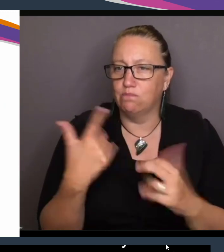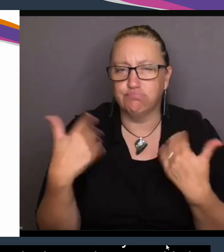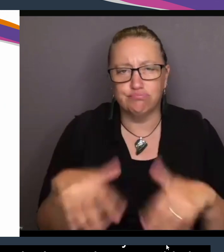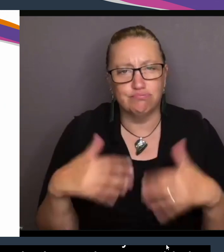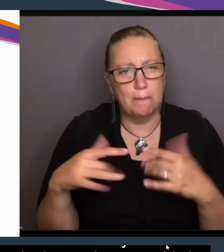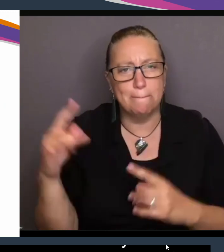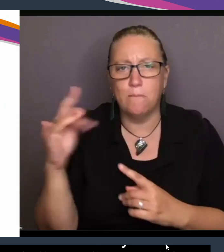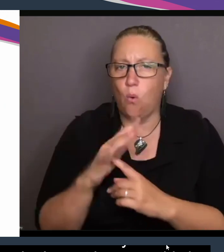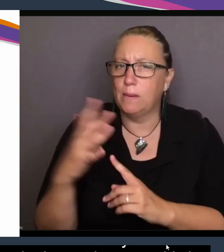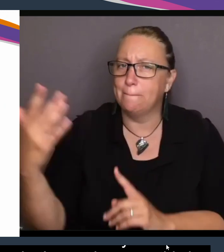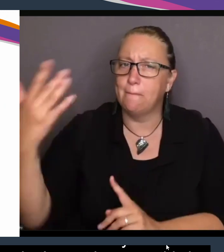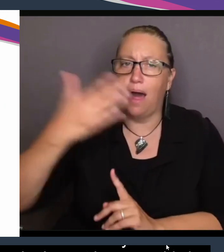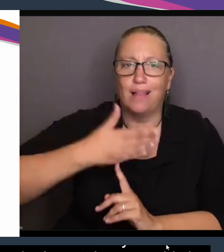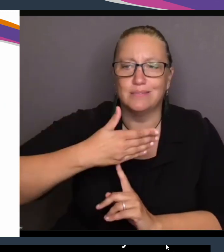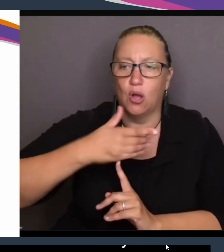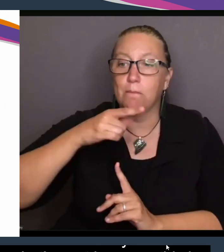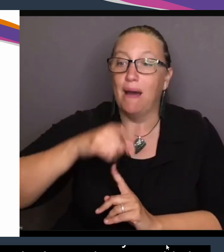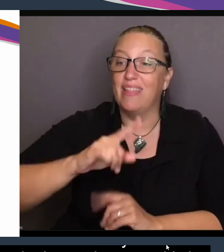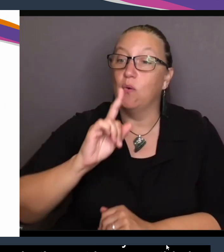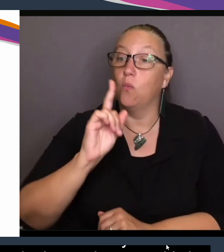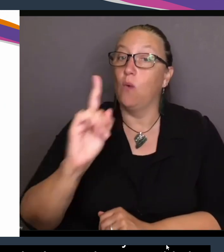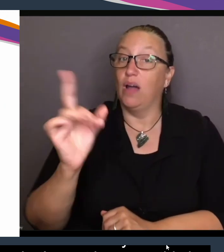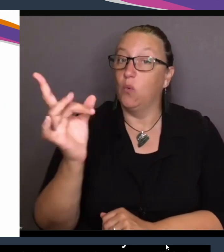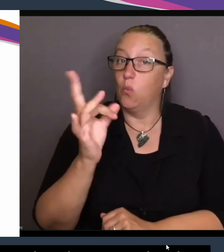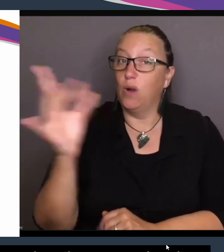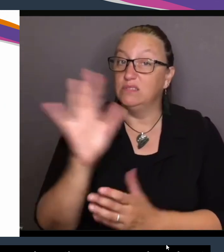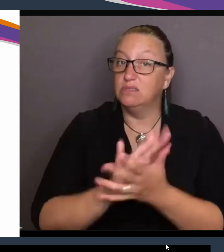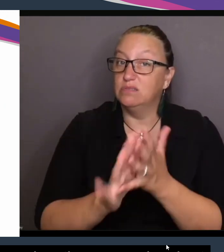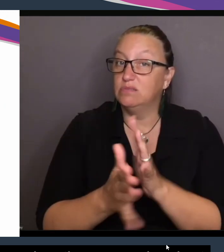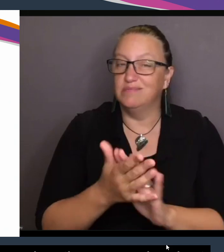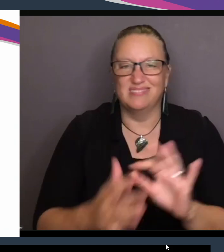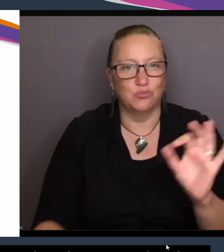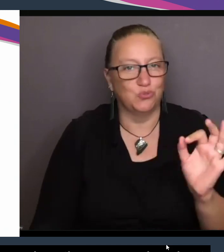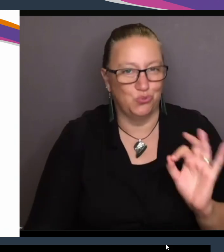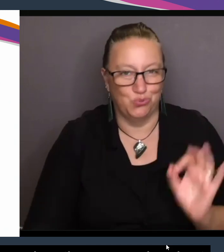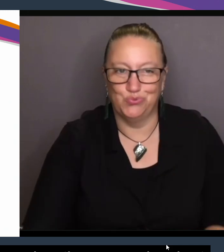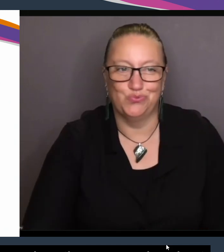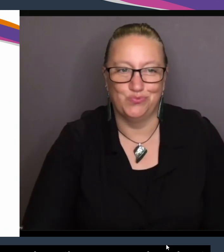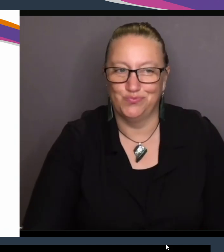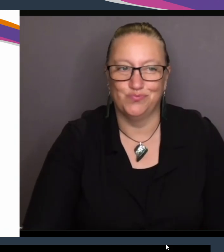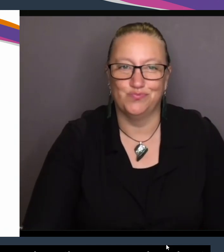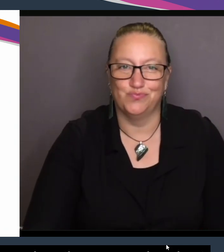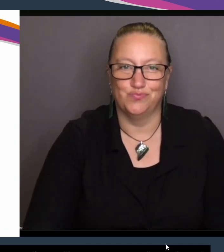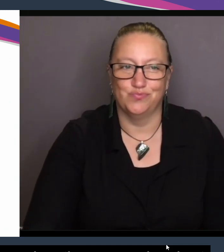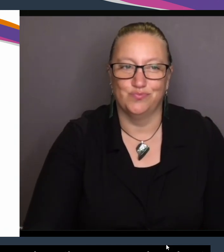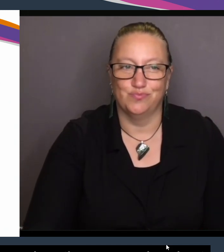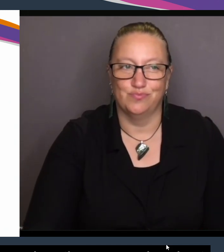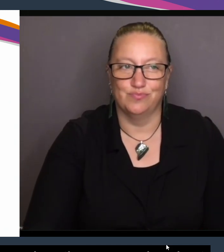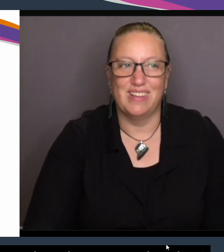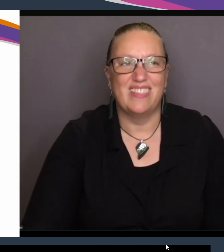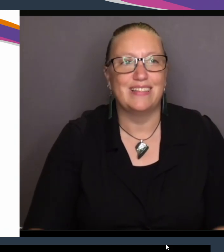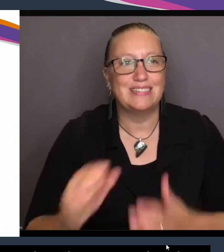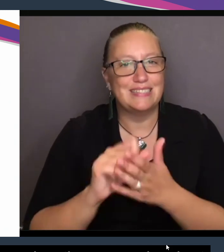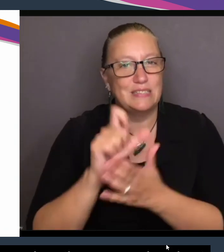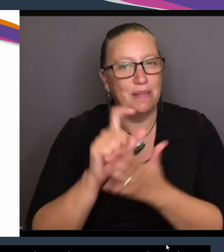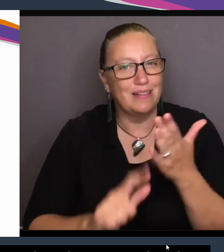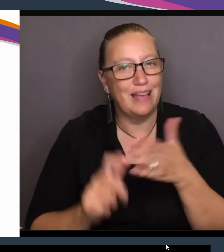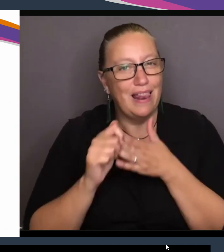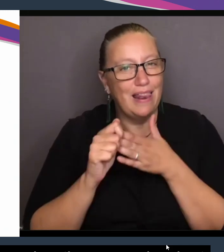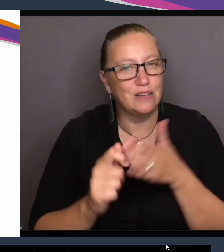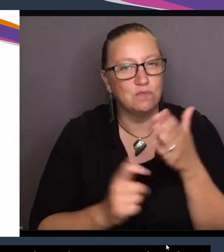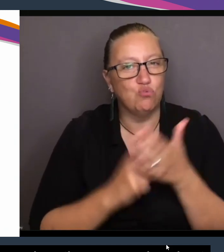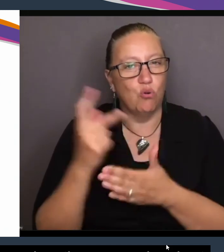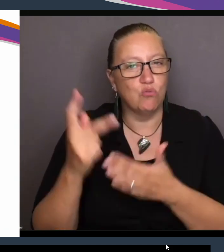always intended to be more than a single stream. The Disability Research Leadership Program is about building structural